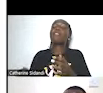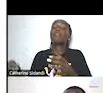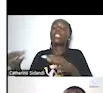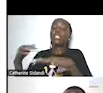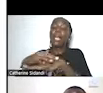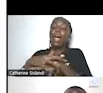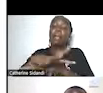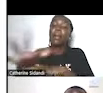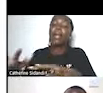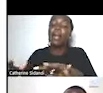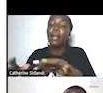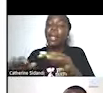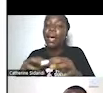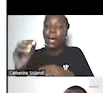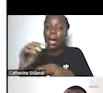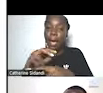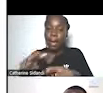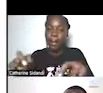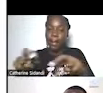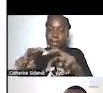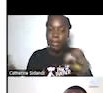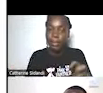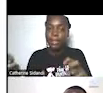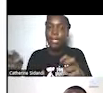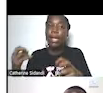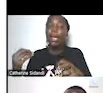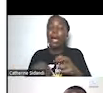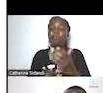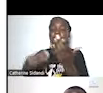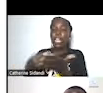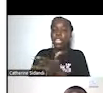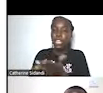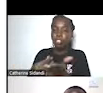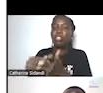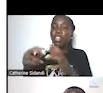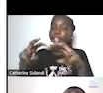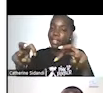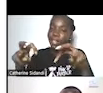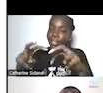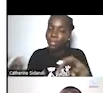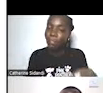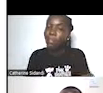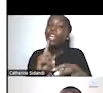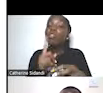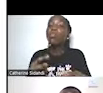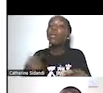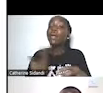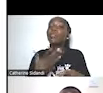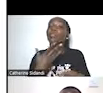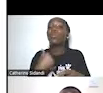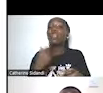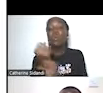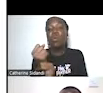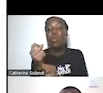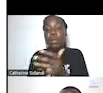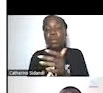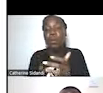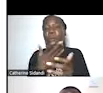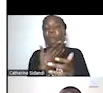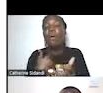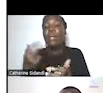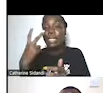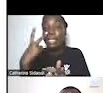own. We have got those who are doing financial analytics on their side. But now we just want to see what are types that are there, that even